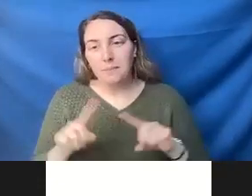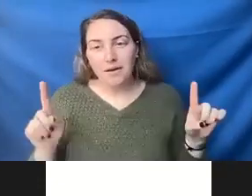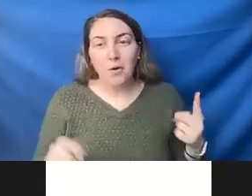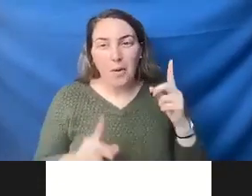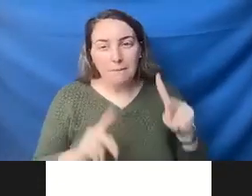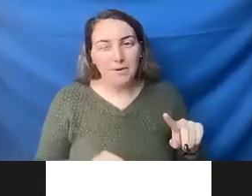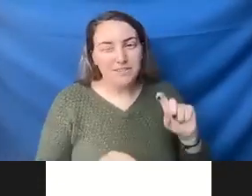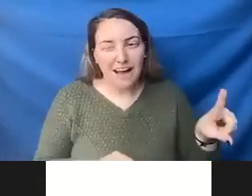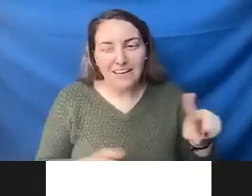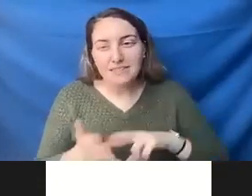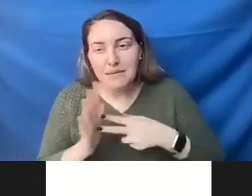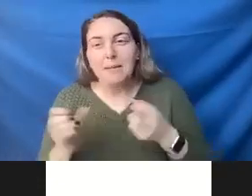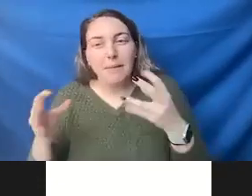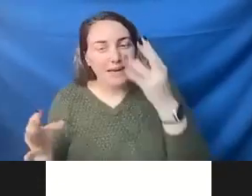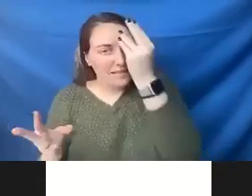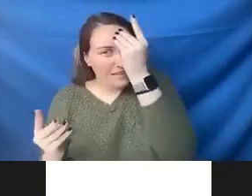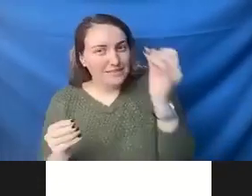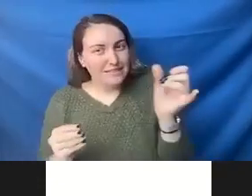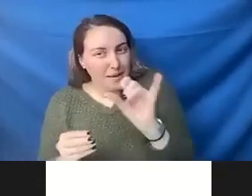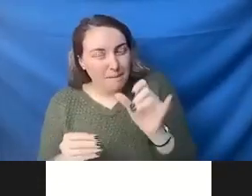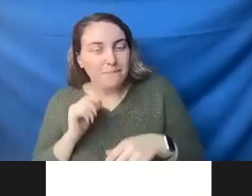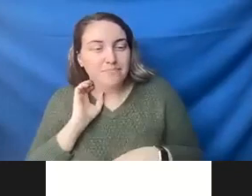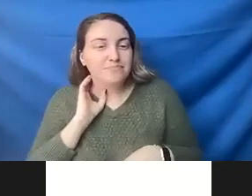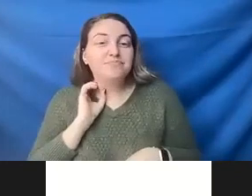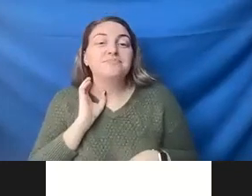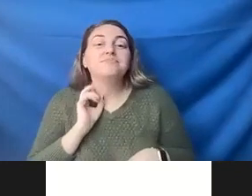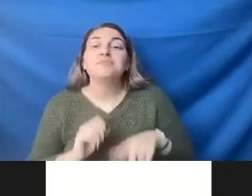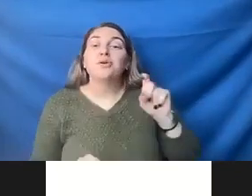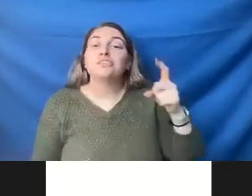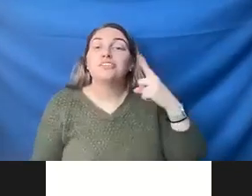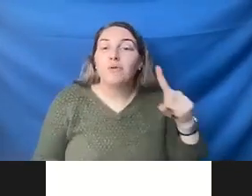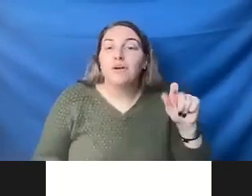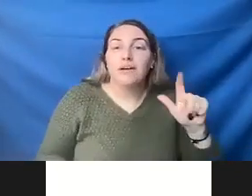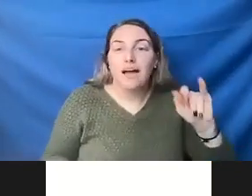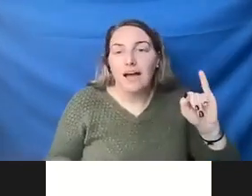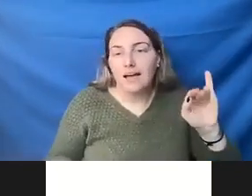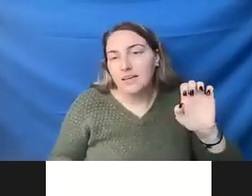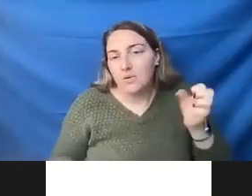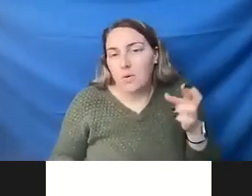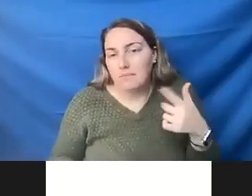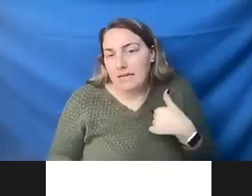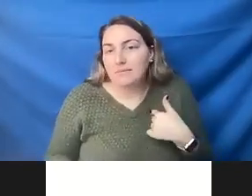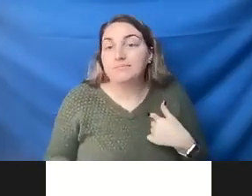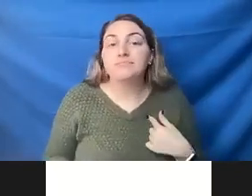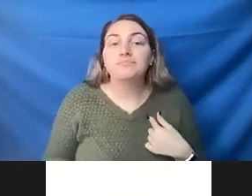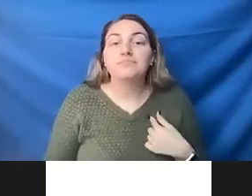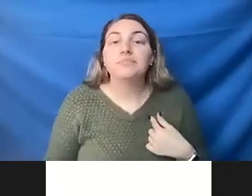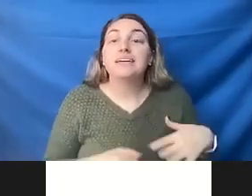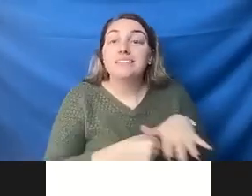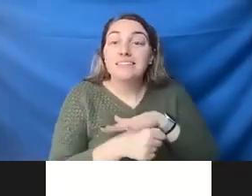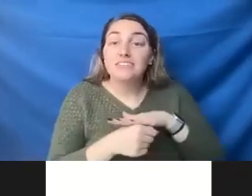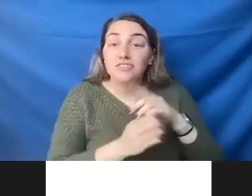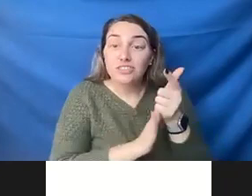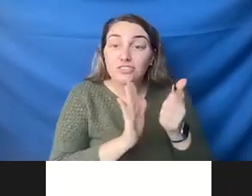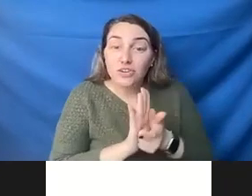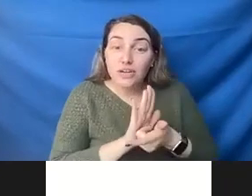well. So this is a question for Allie, or I can take this too. Will district attorney races be on the same